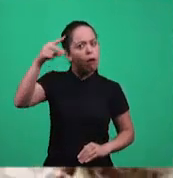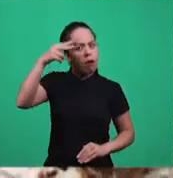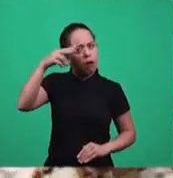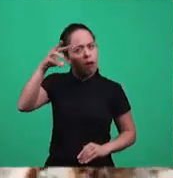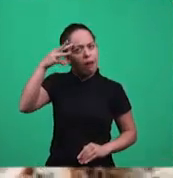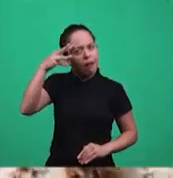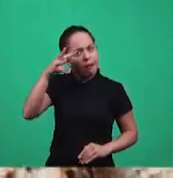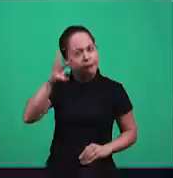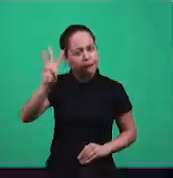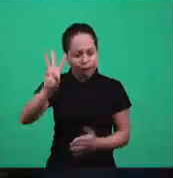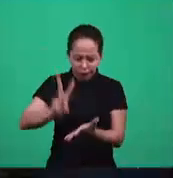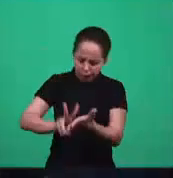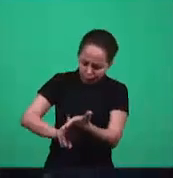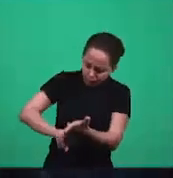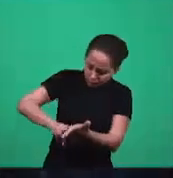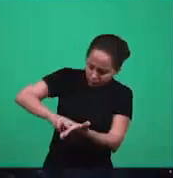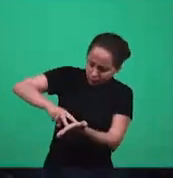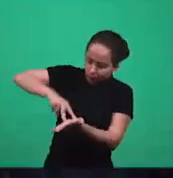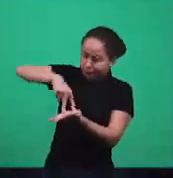but resurrected,